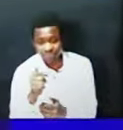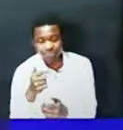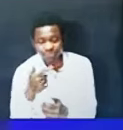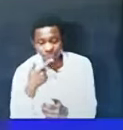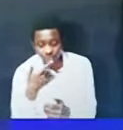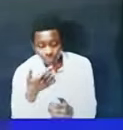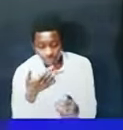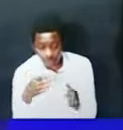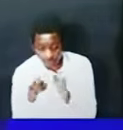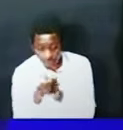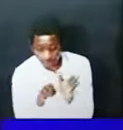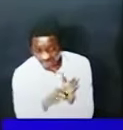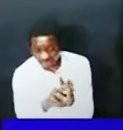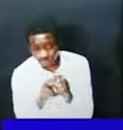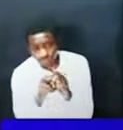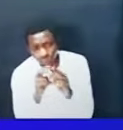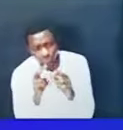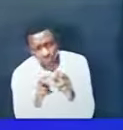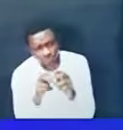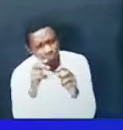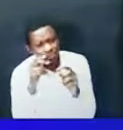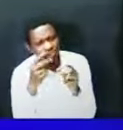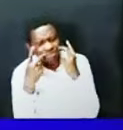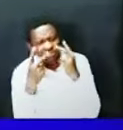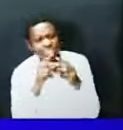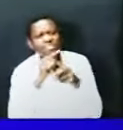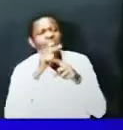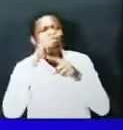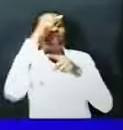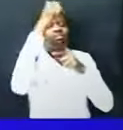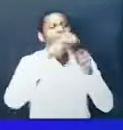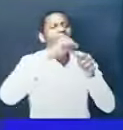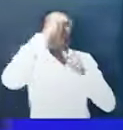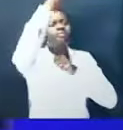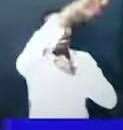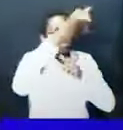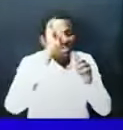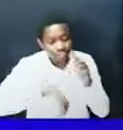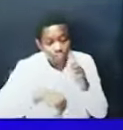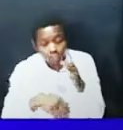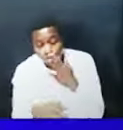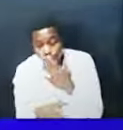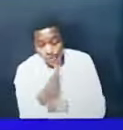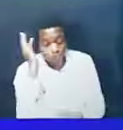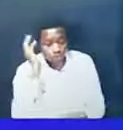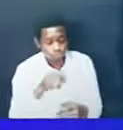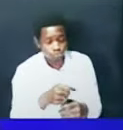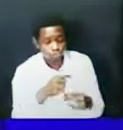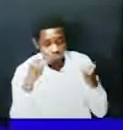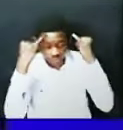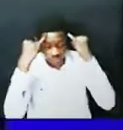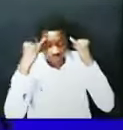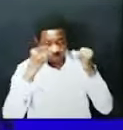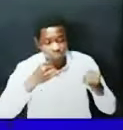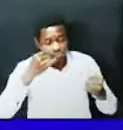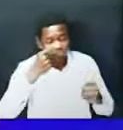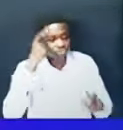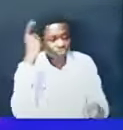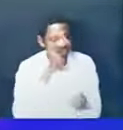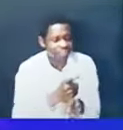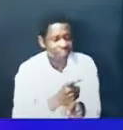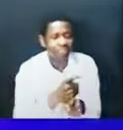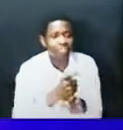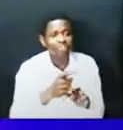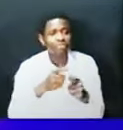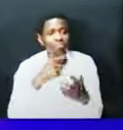Scripture foresaw that God would justify the Gentiles by faith and announce the gospel in advance to